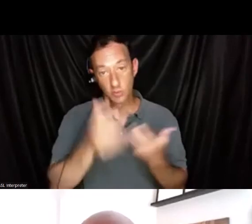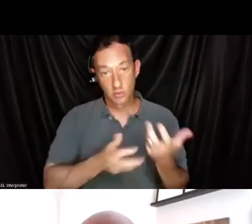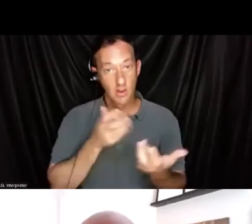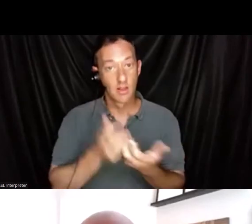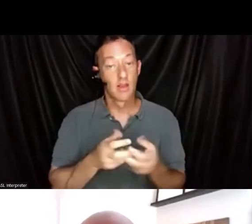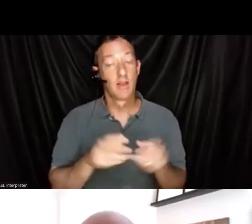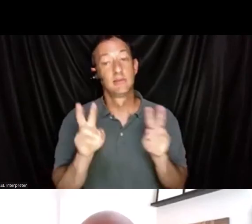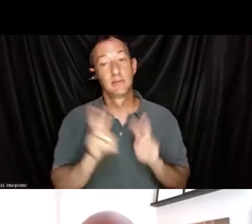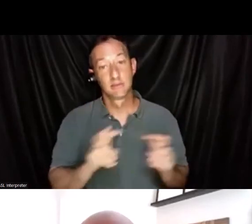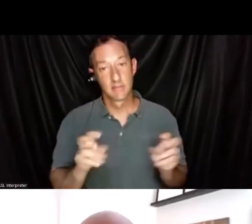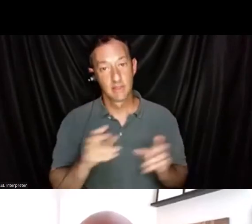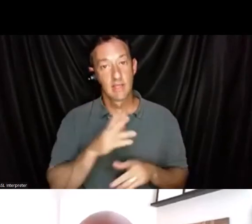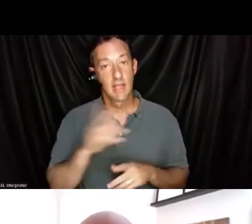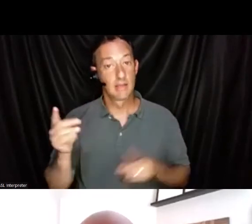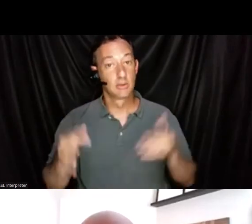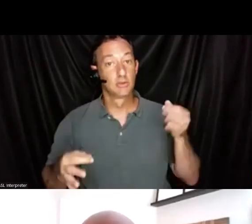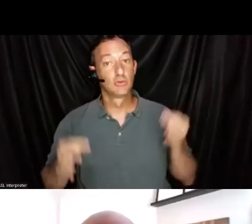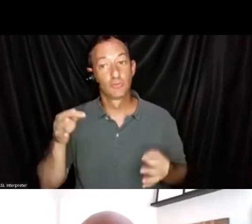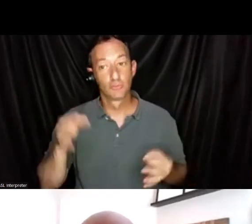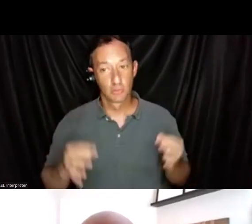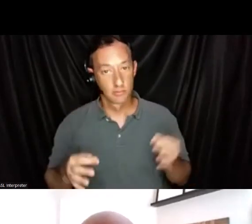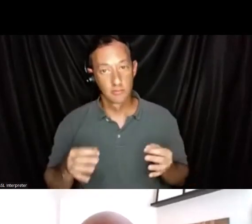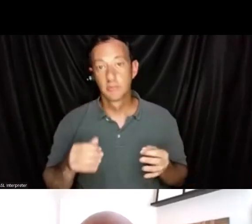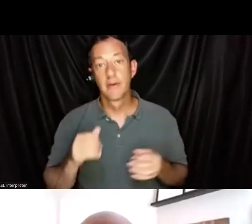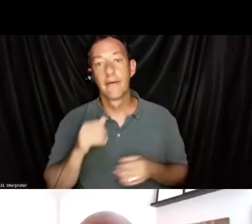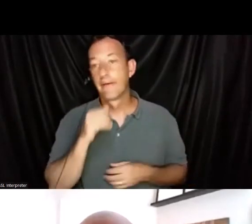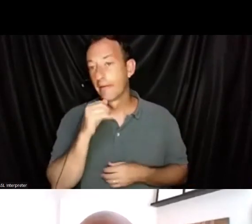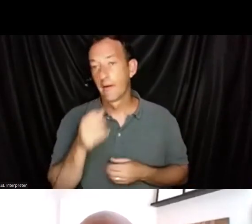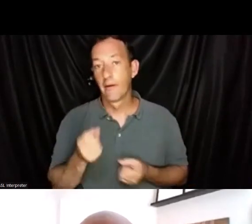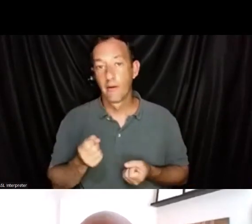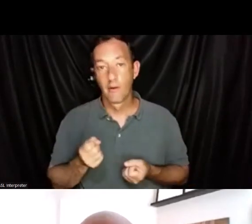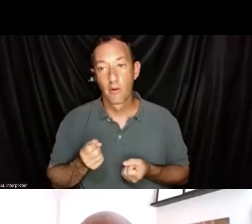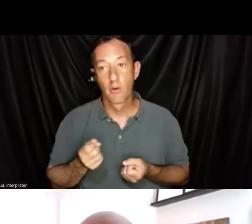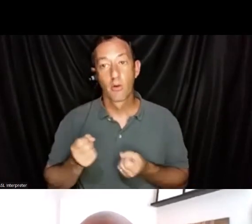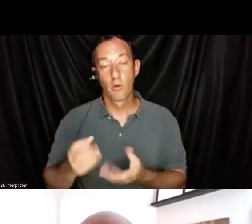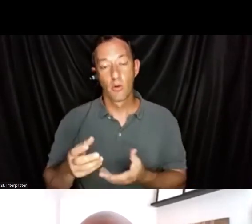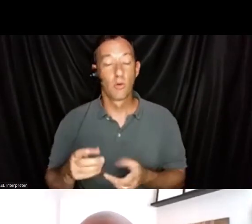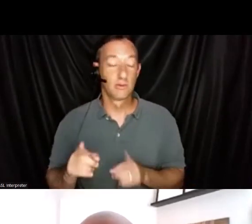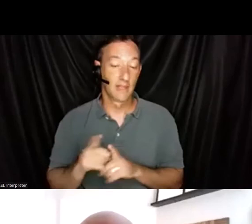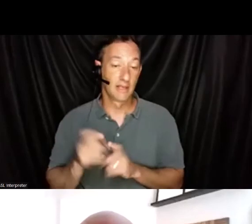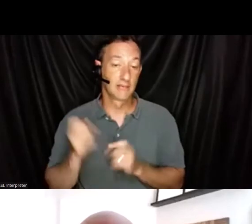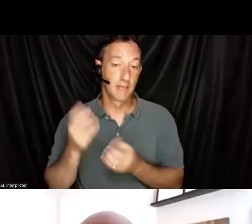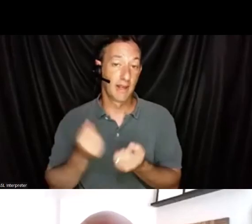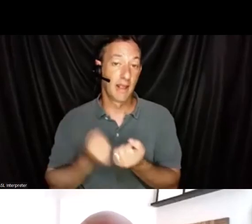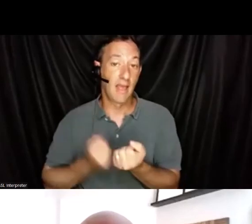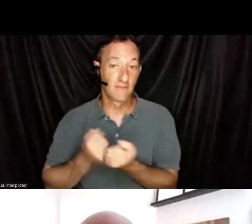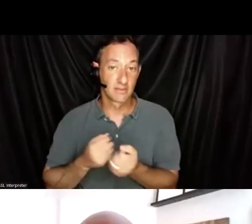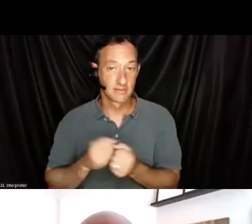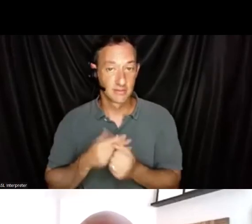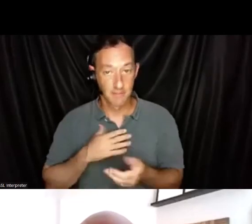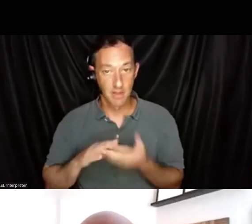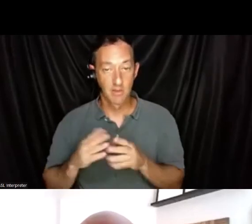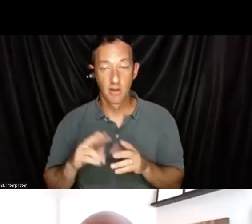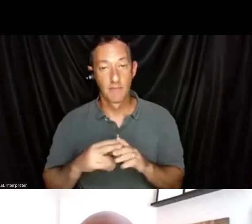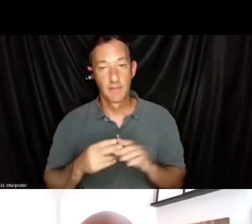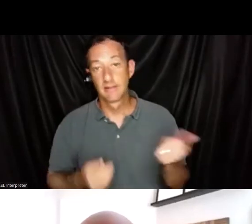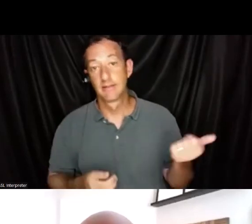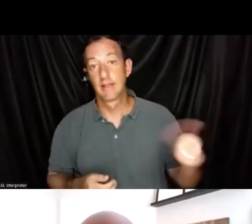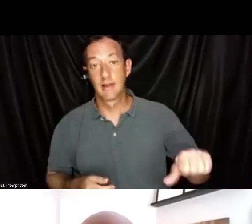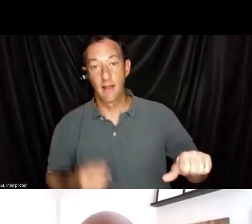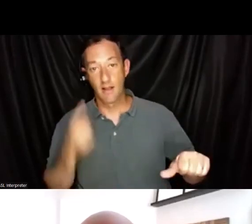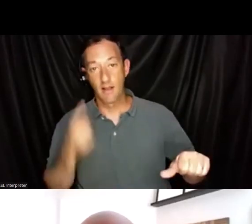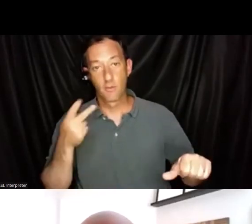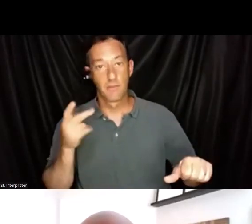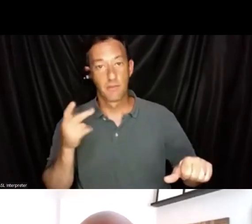and discretion don't lead to, as advocates in my community say, denial for people of color,